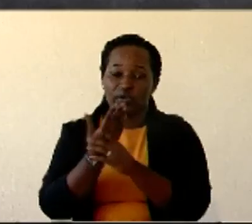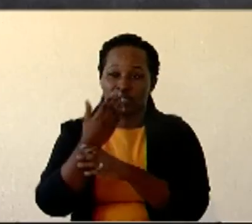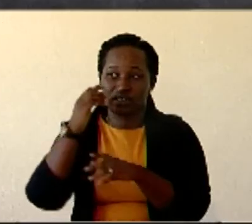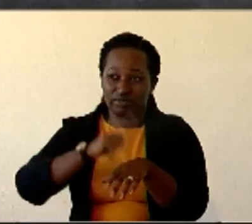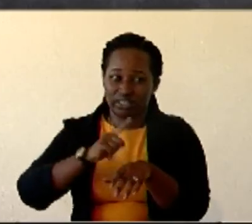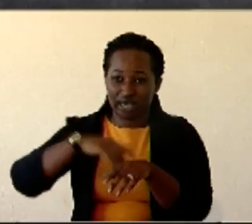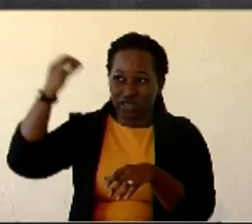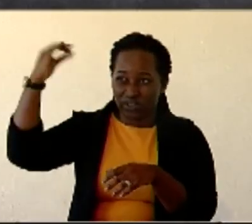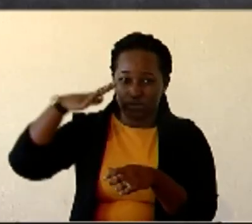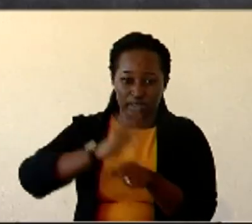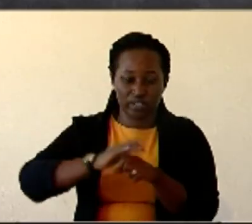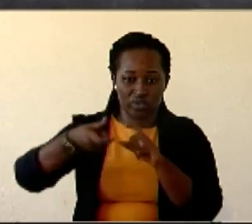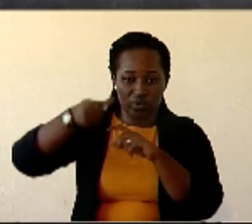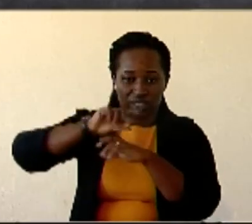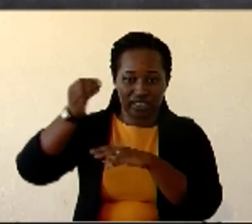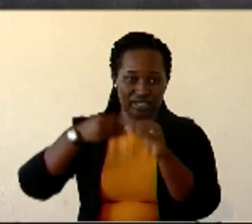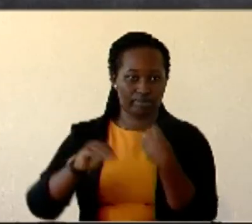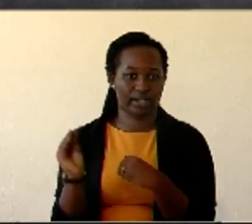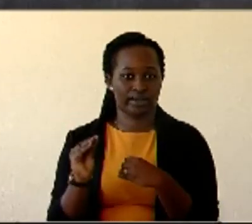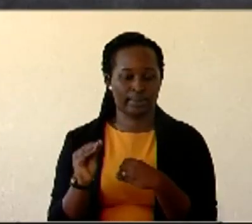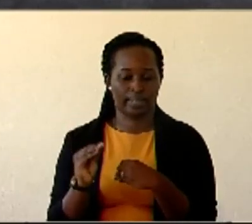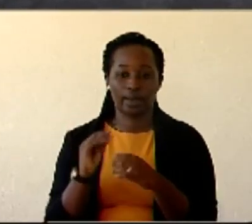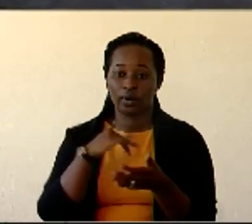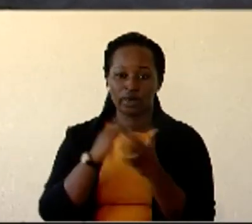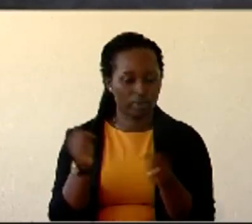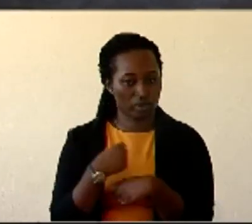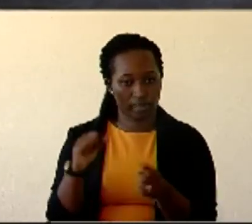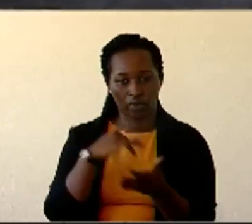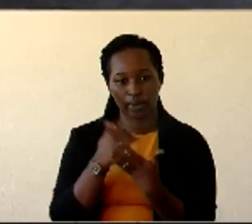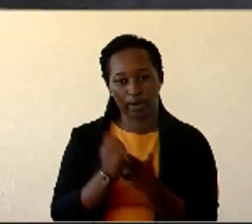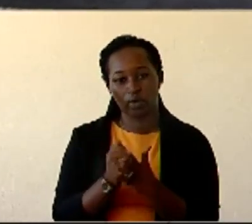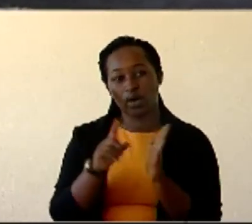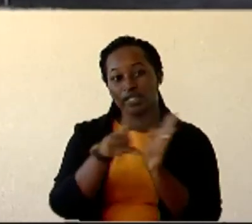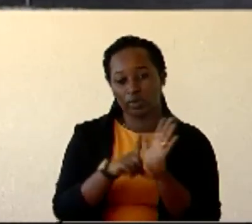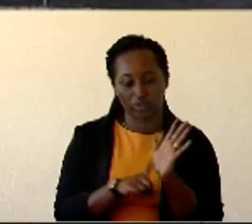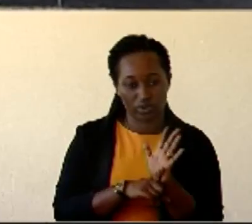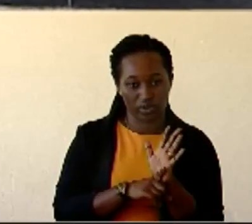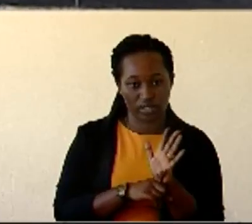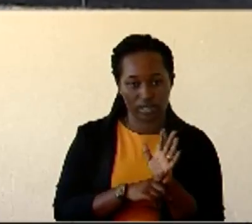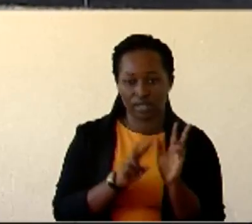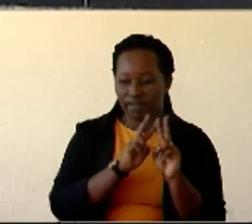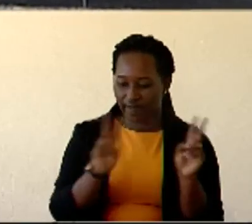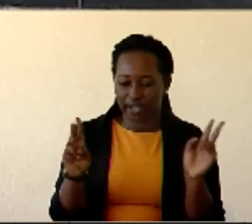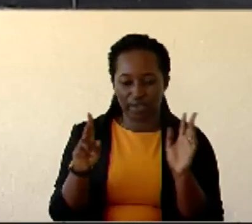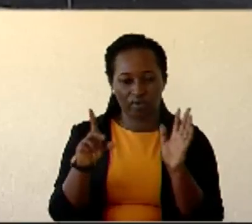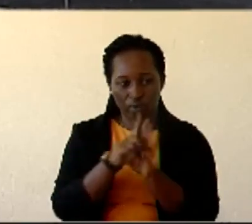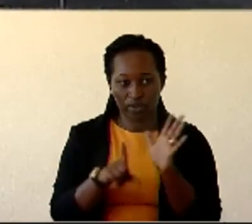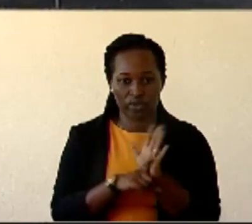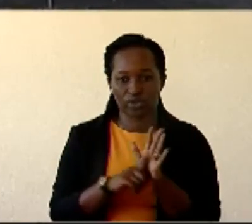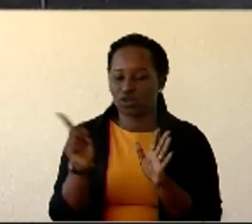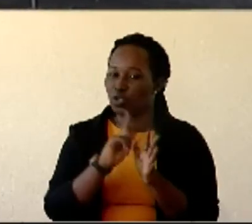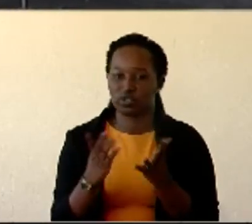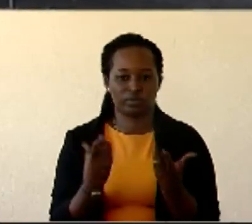you may not easily increase the supply of vegetables because the conditions, the prevailing conditions don't